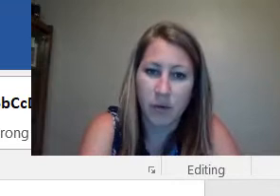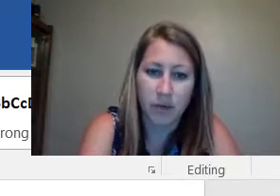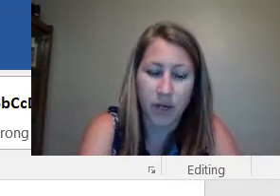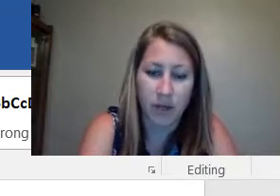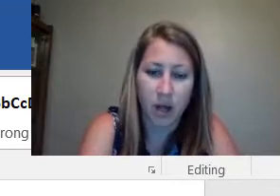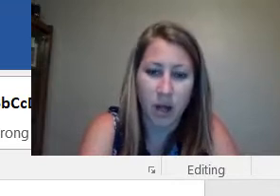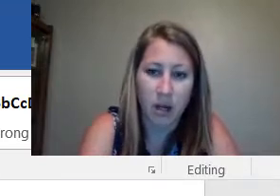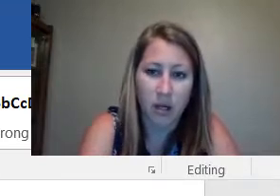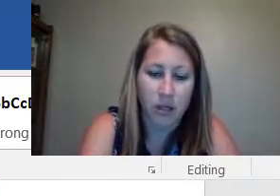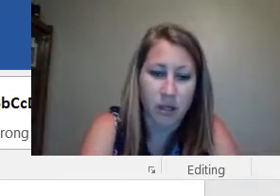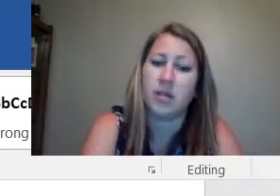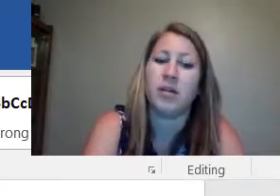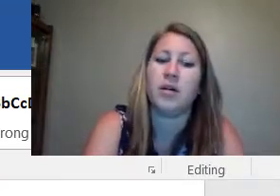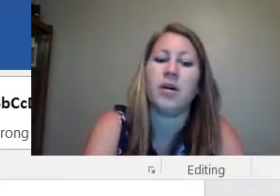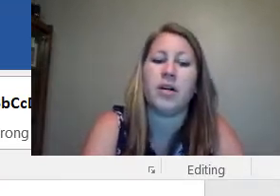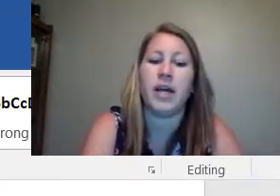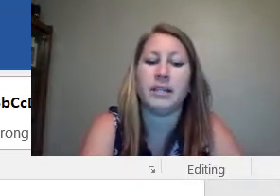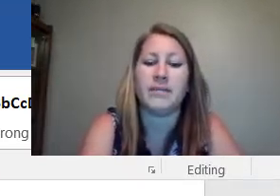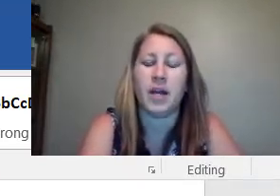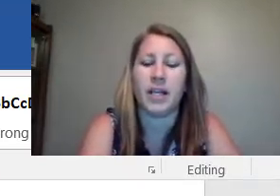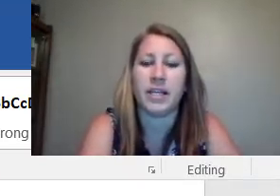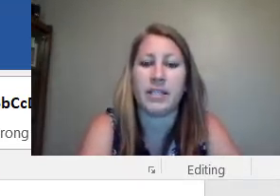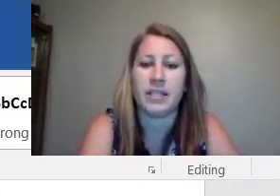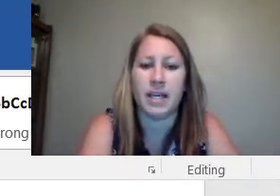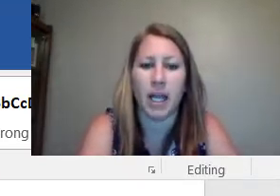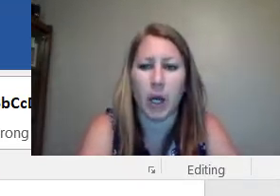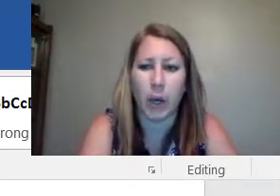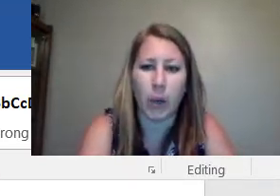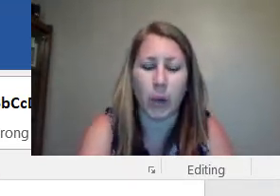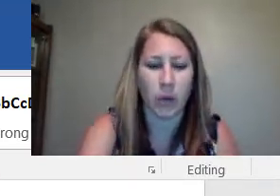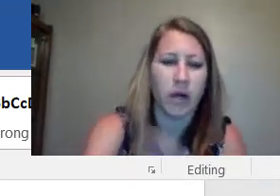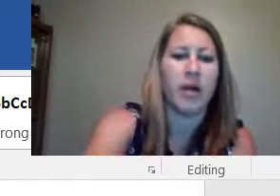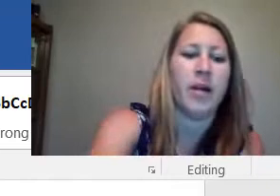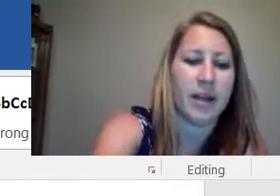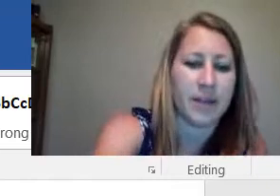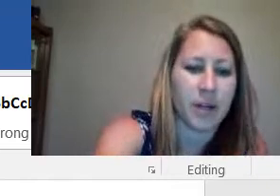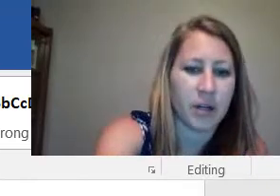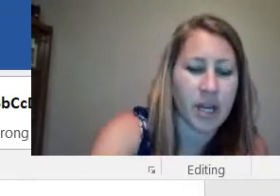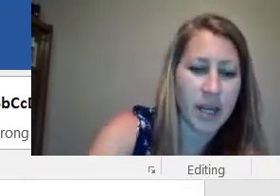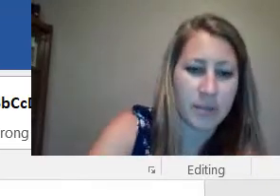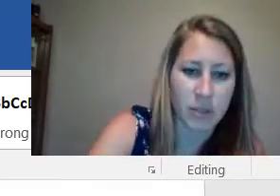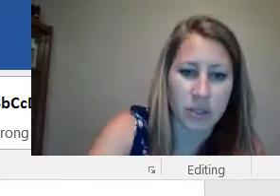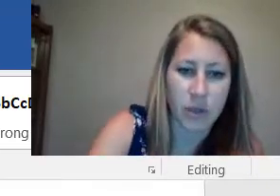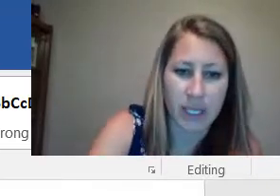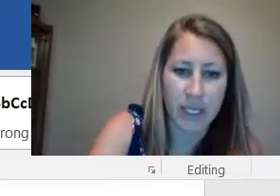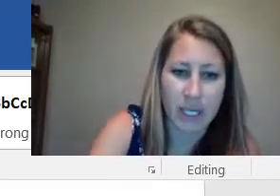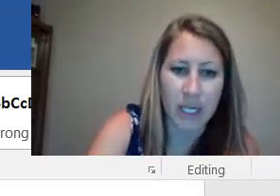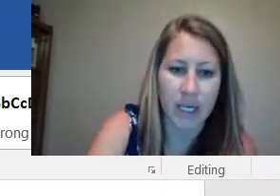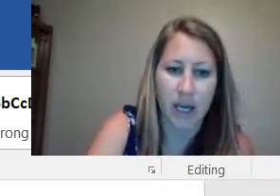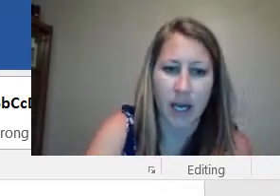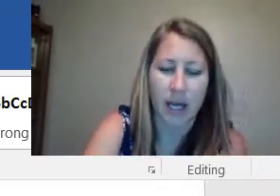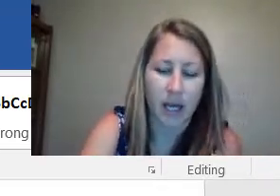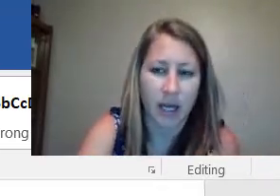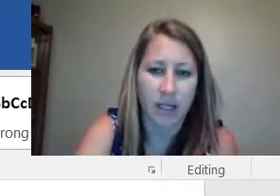Okay, moving right along. Our next friend is yellow. And their name starts with an